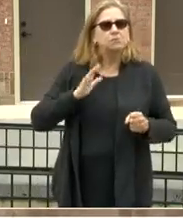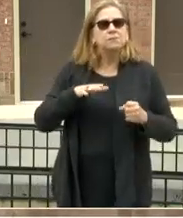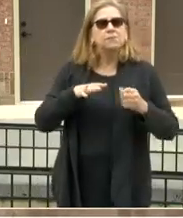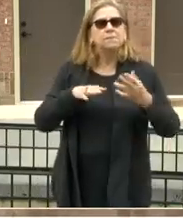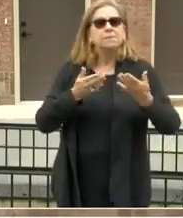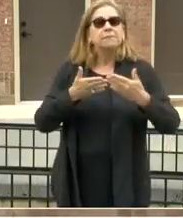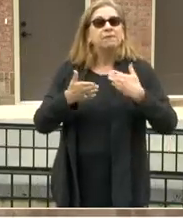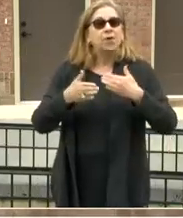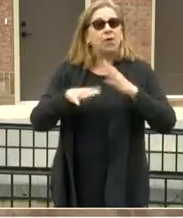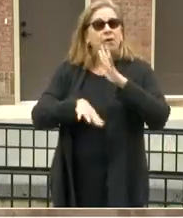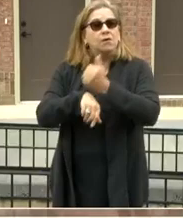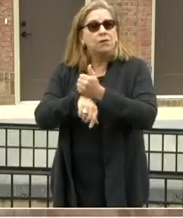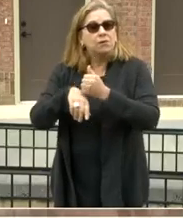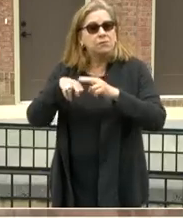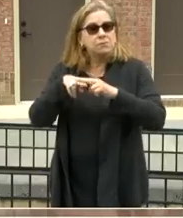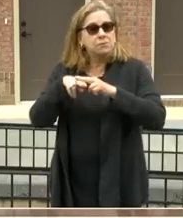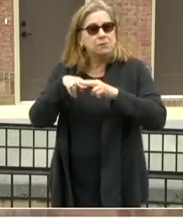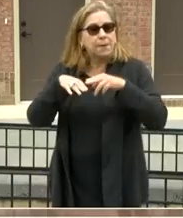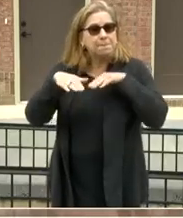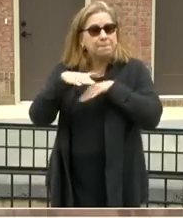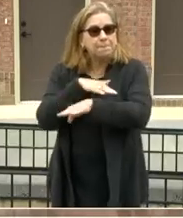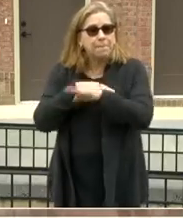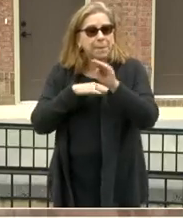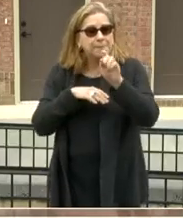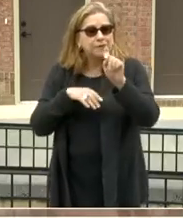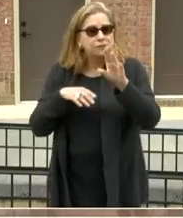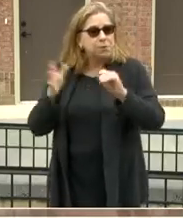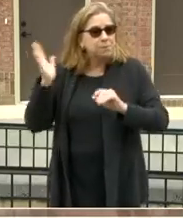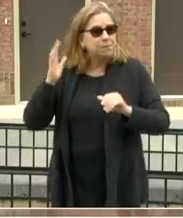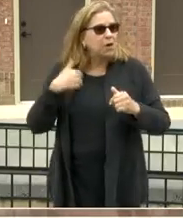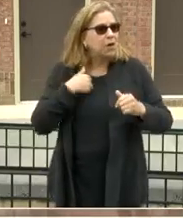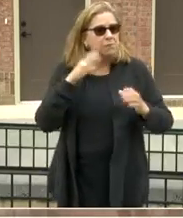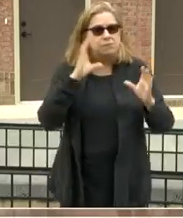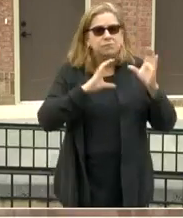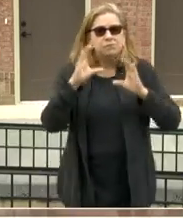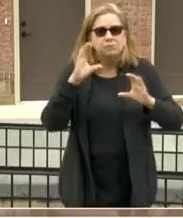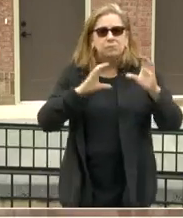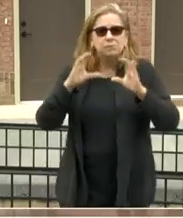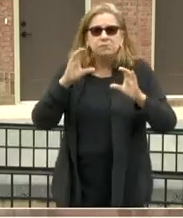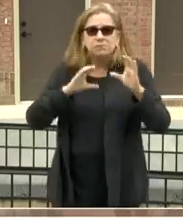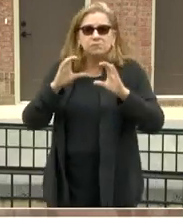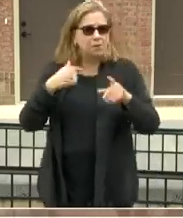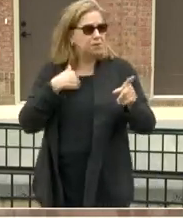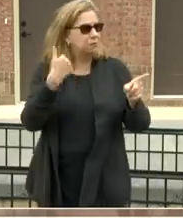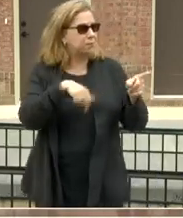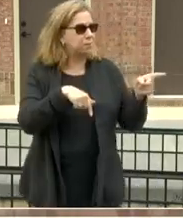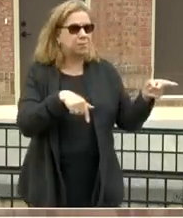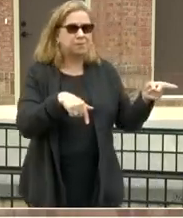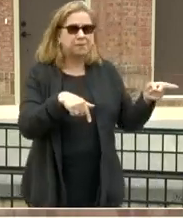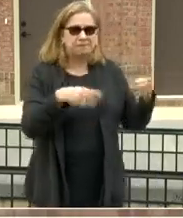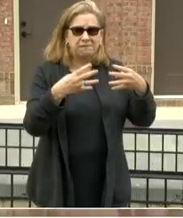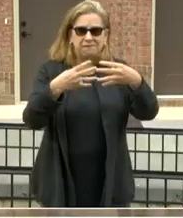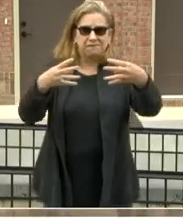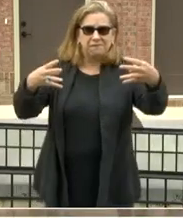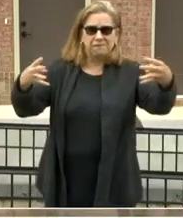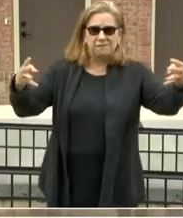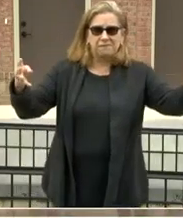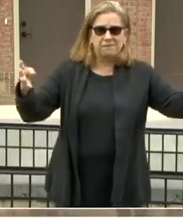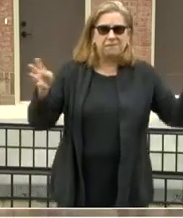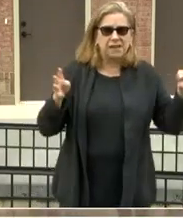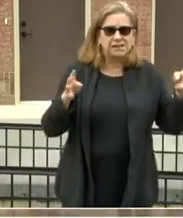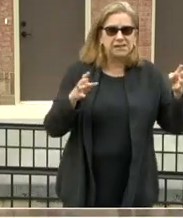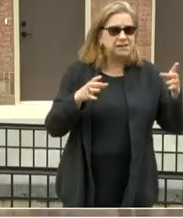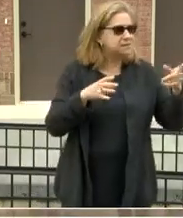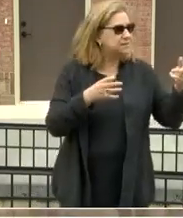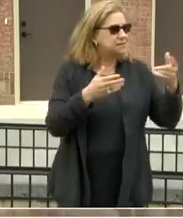had a vision. When we first looked at this campus with the fence around it, we said it was like a separation from the community.